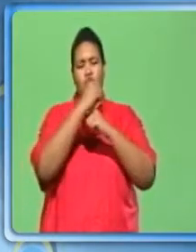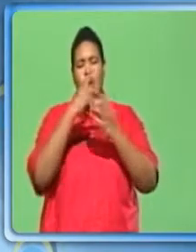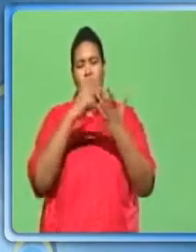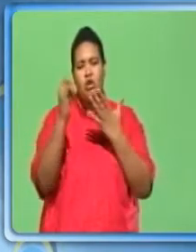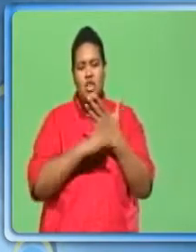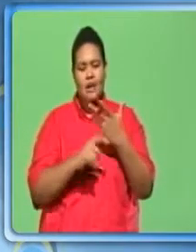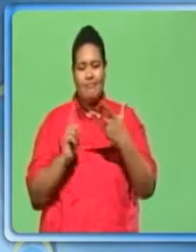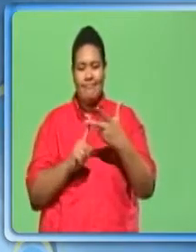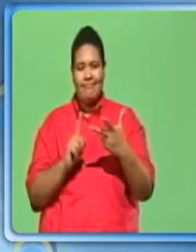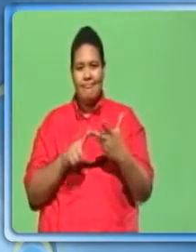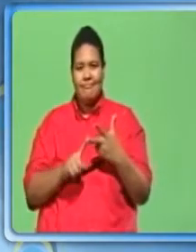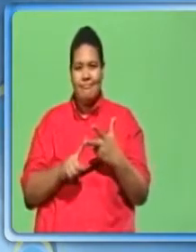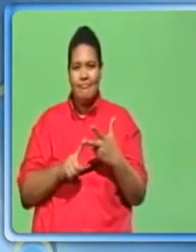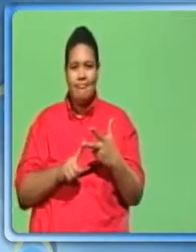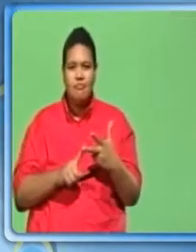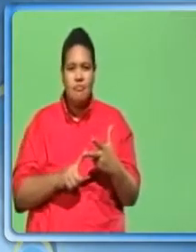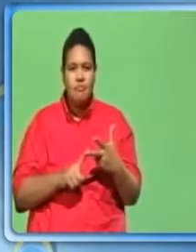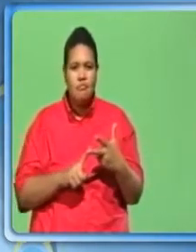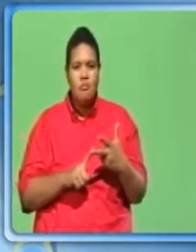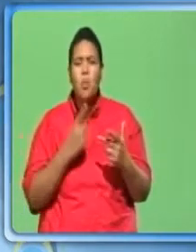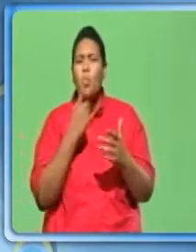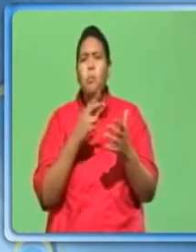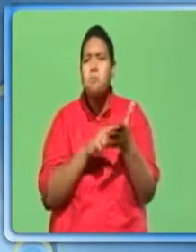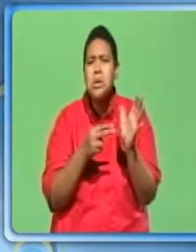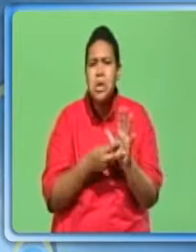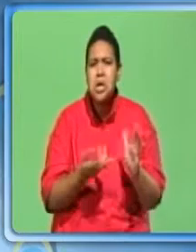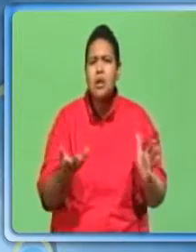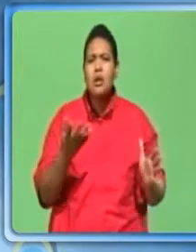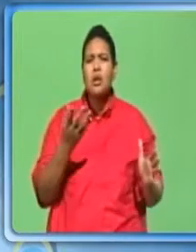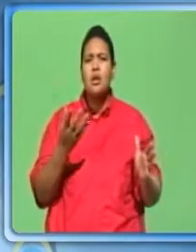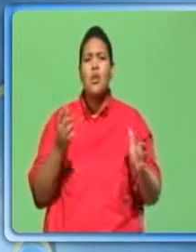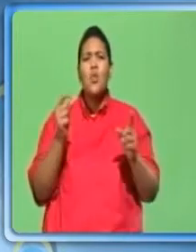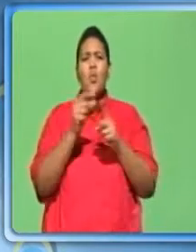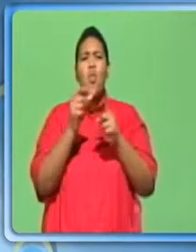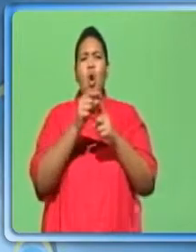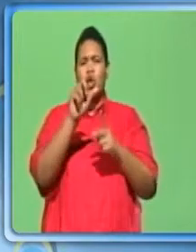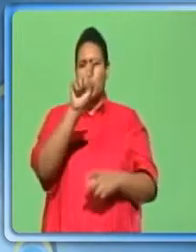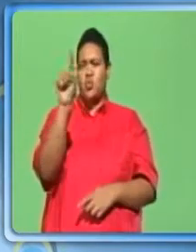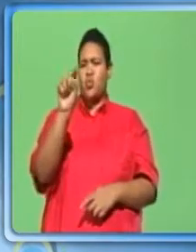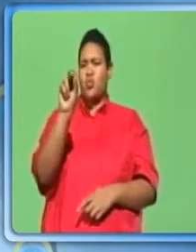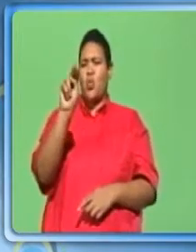3. What is meant by the term zoning?